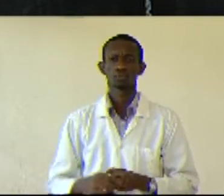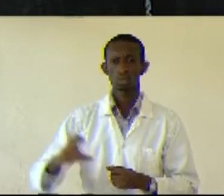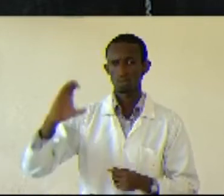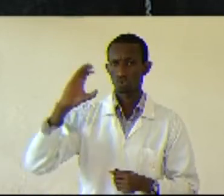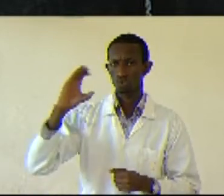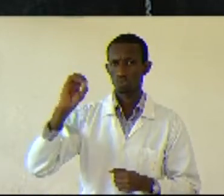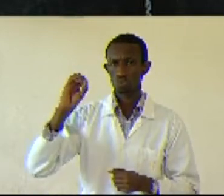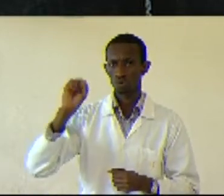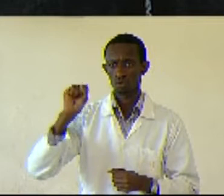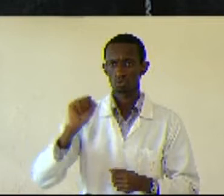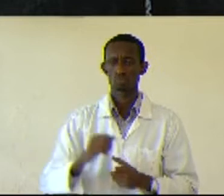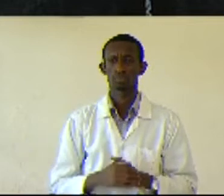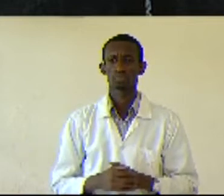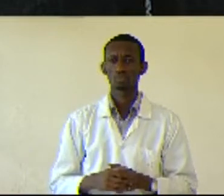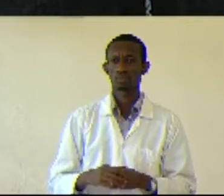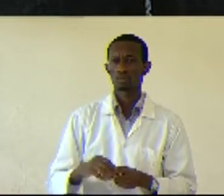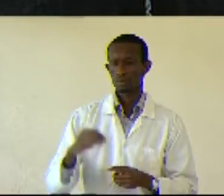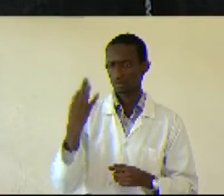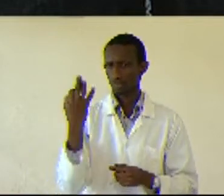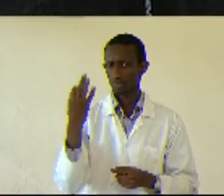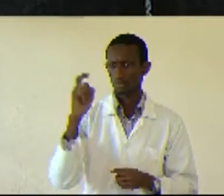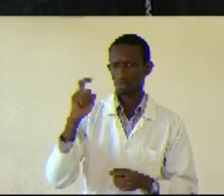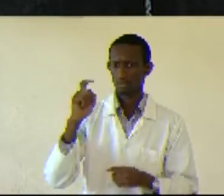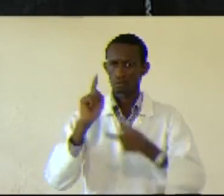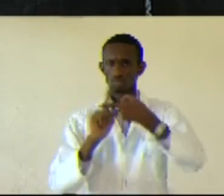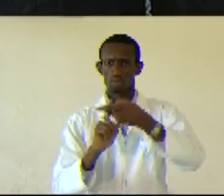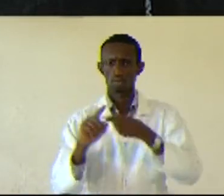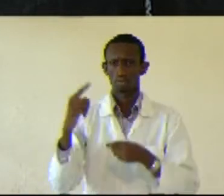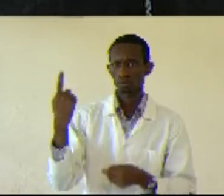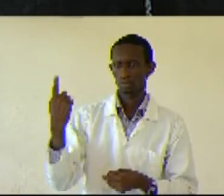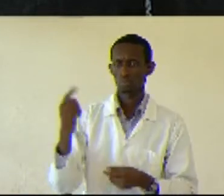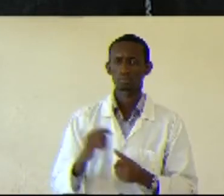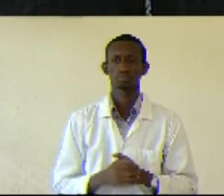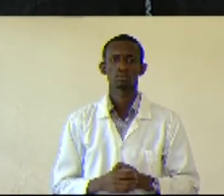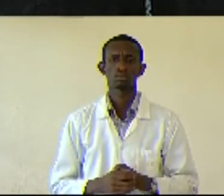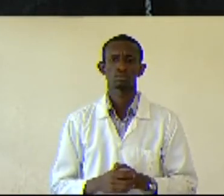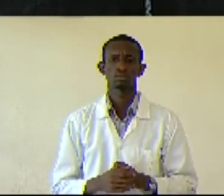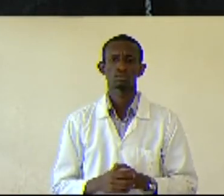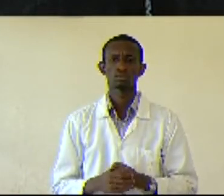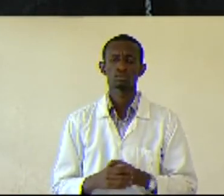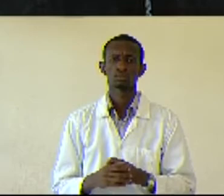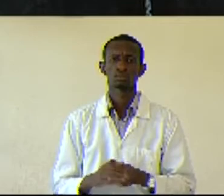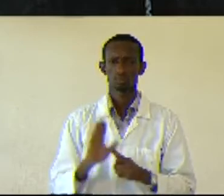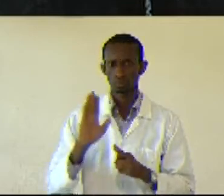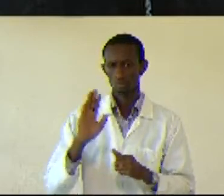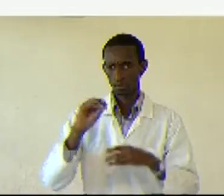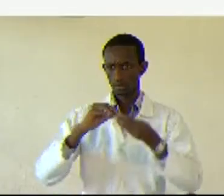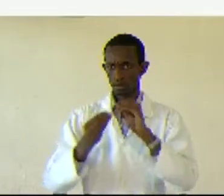cosec of 3x plus 1, then plus c. Number 3,